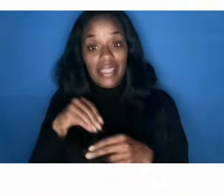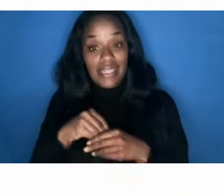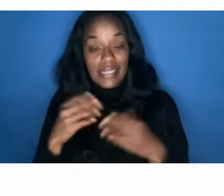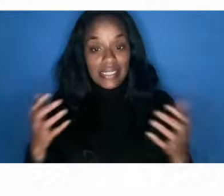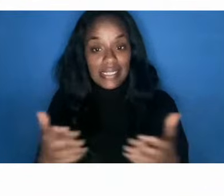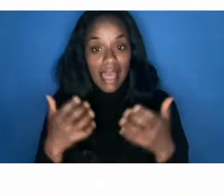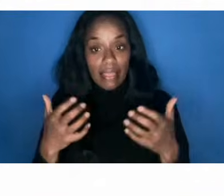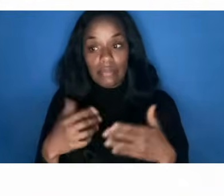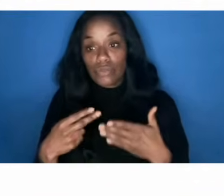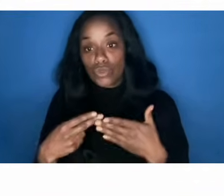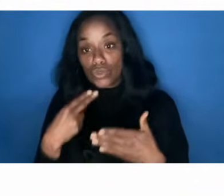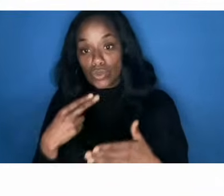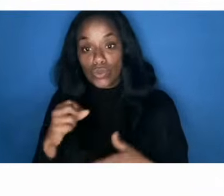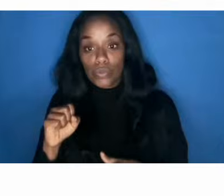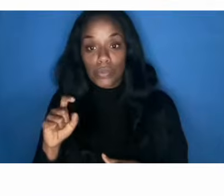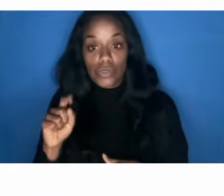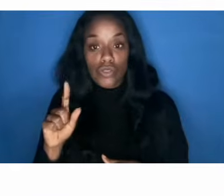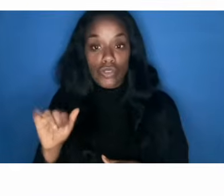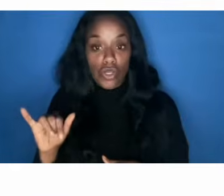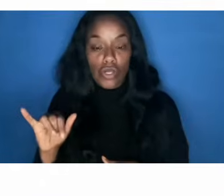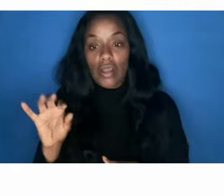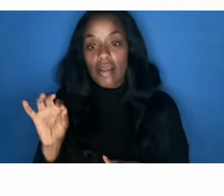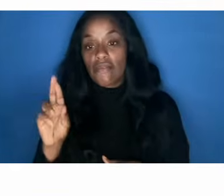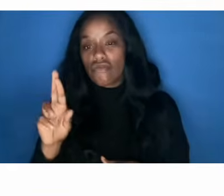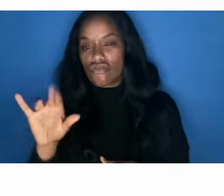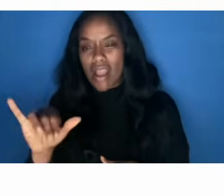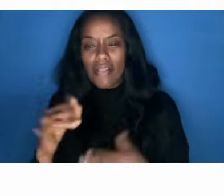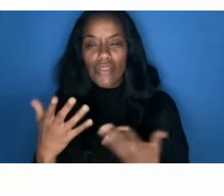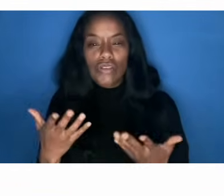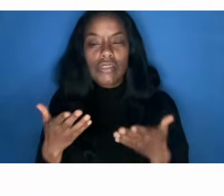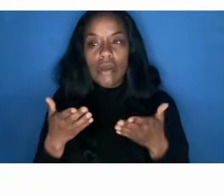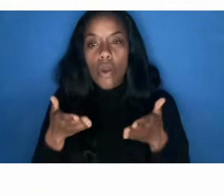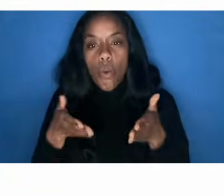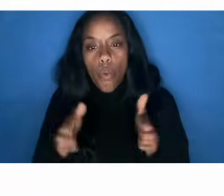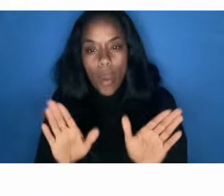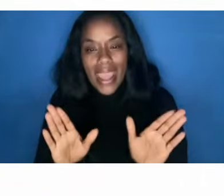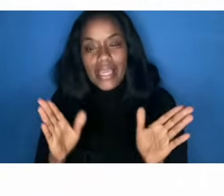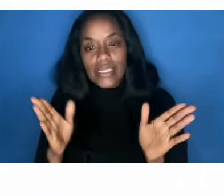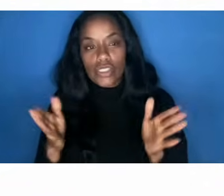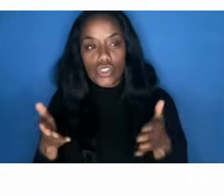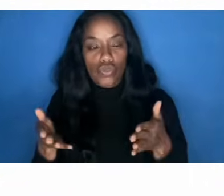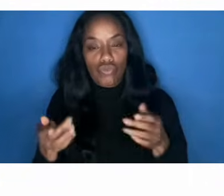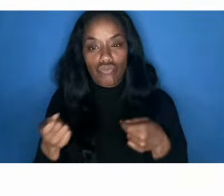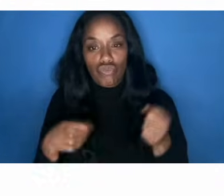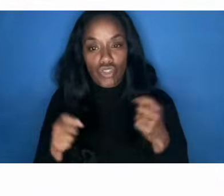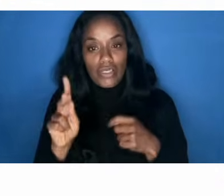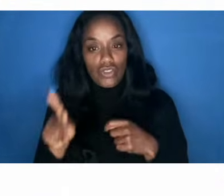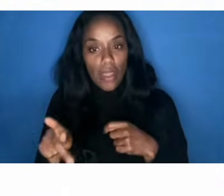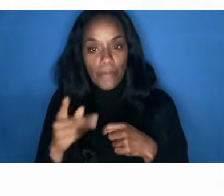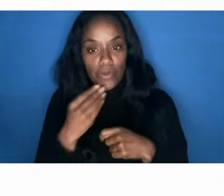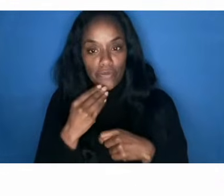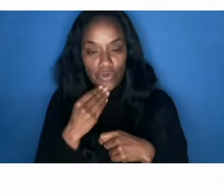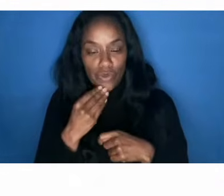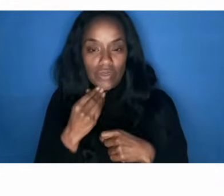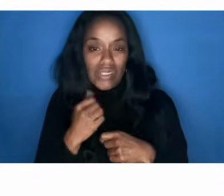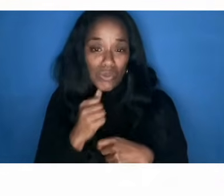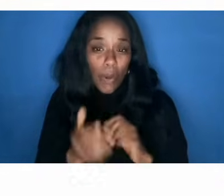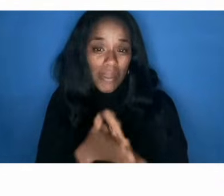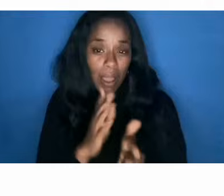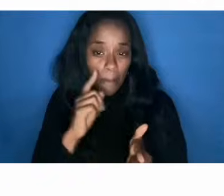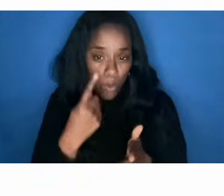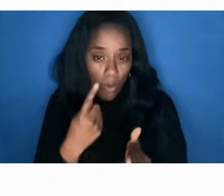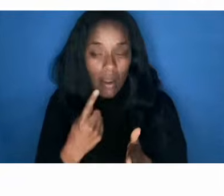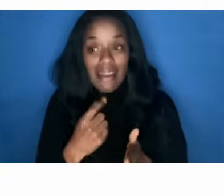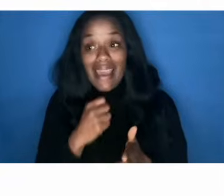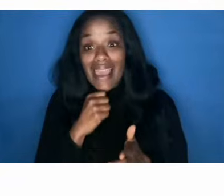stir fry. Like there are ways to like repurpose your food so you're not getting bored with what you're eating, but also not having to do so much prep